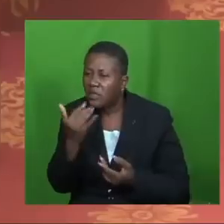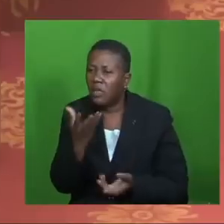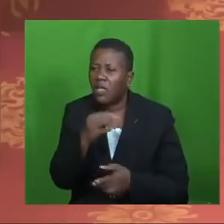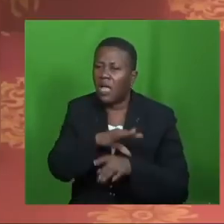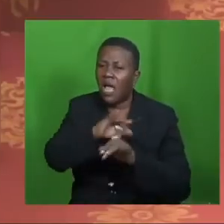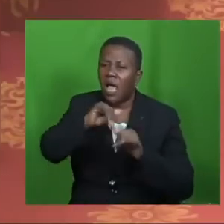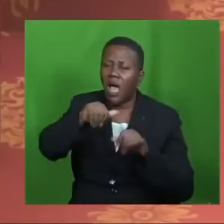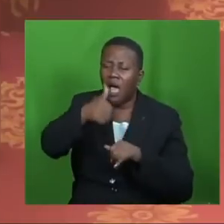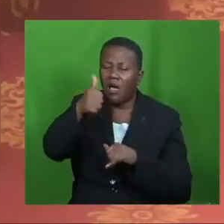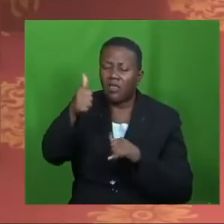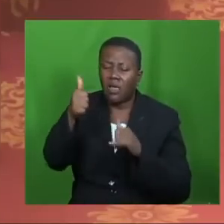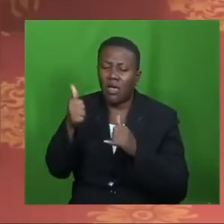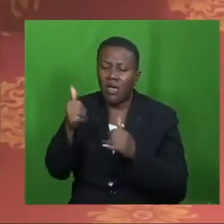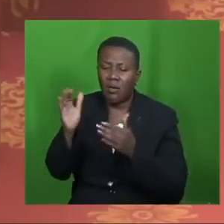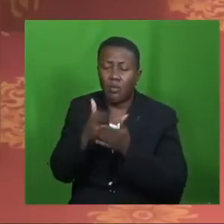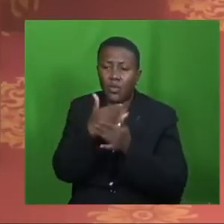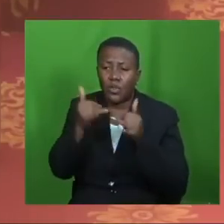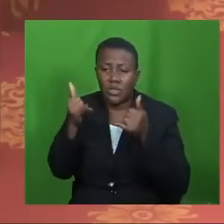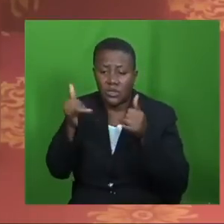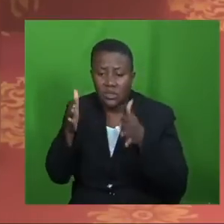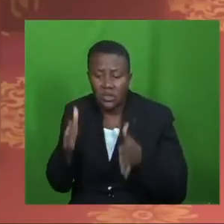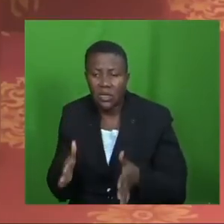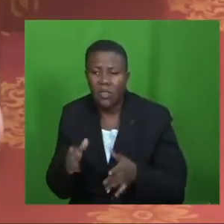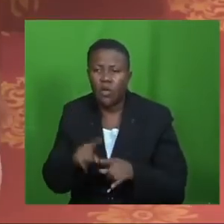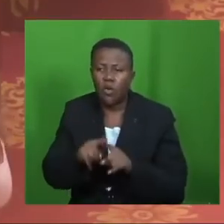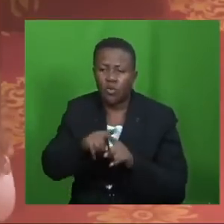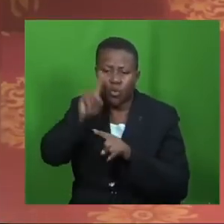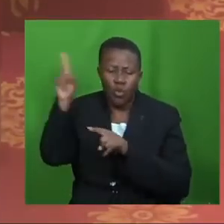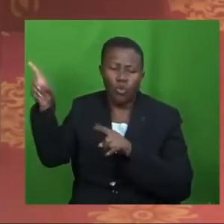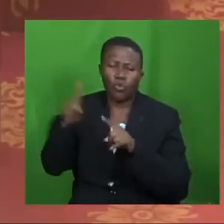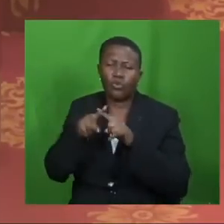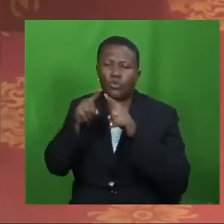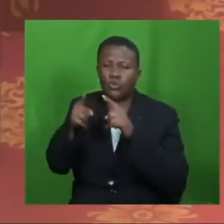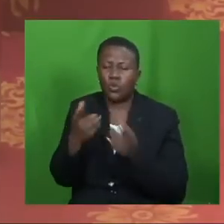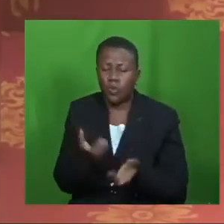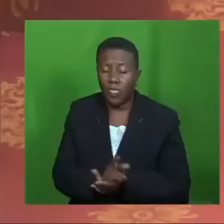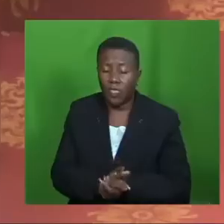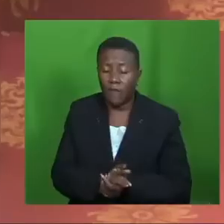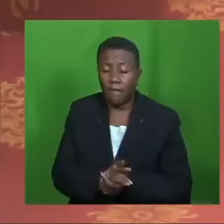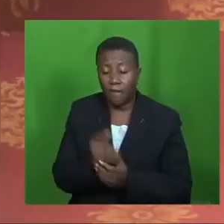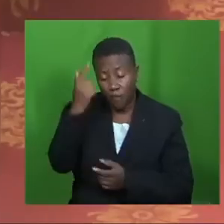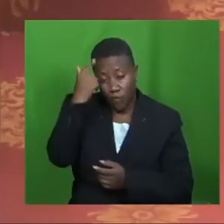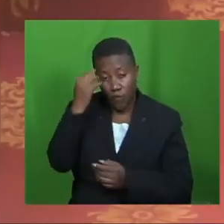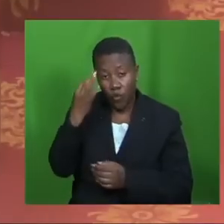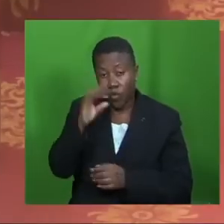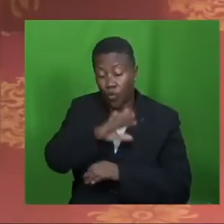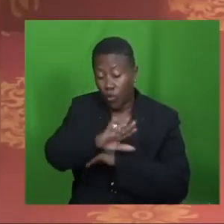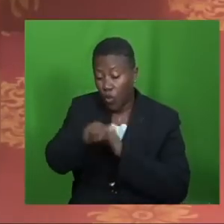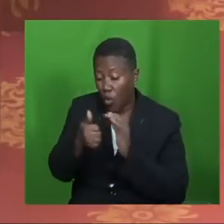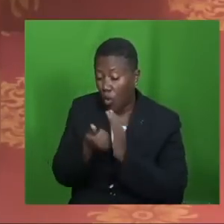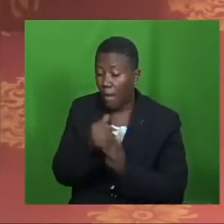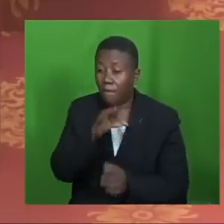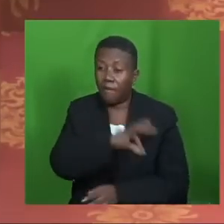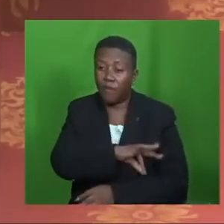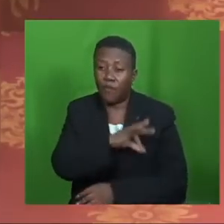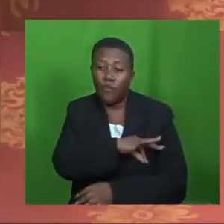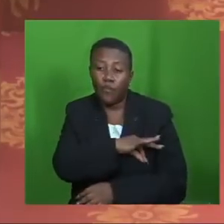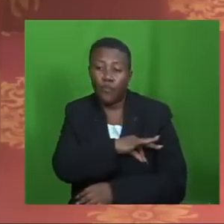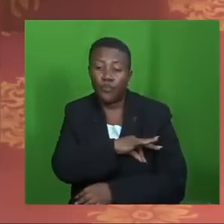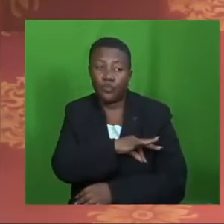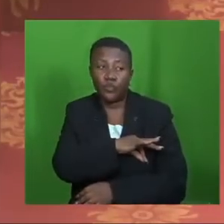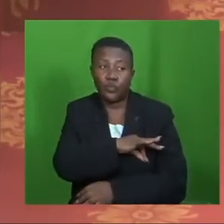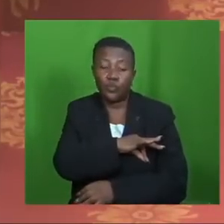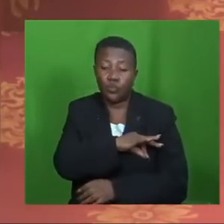the final fan festival. In spite of all these off-field benefits, the main objective